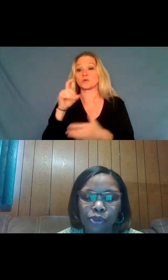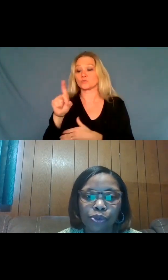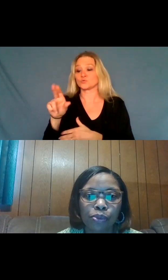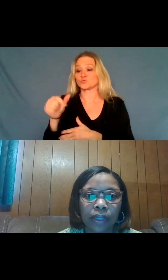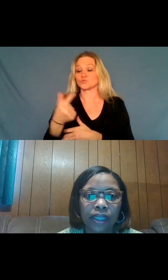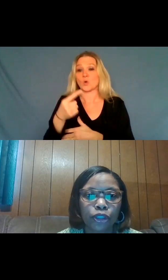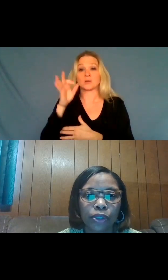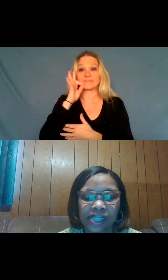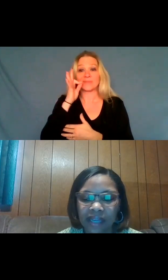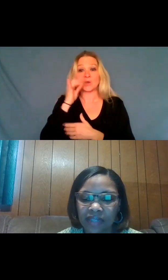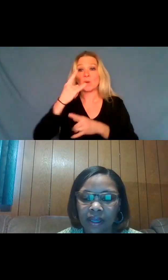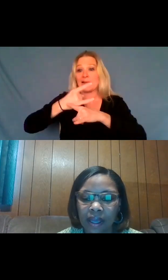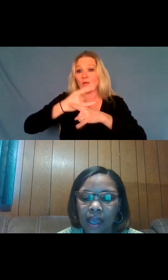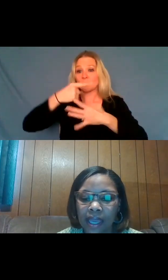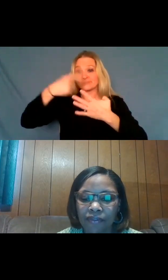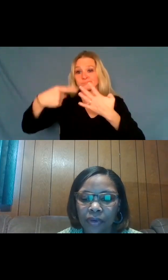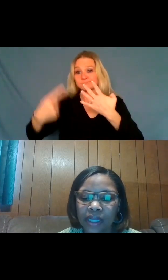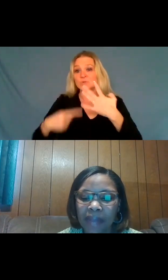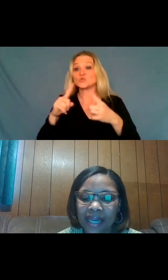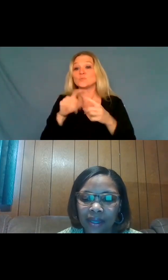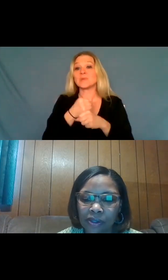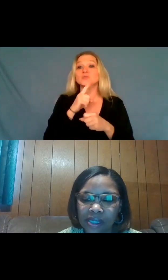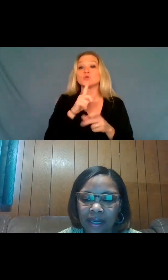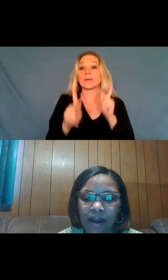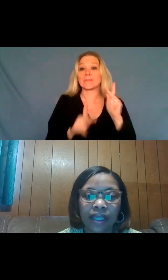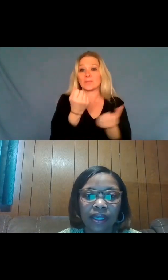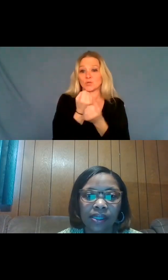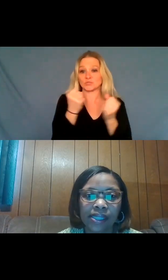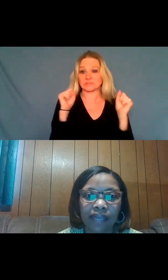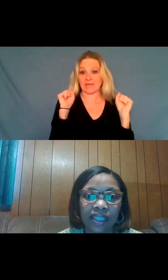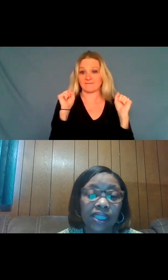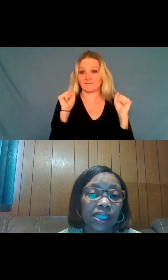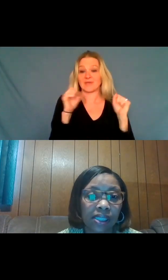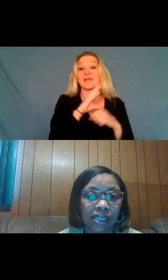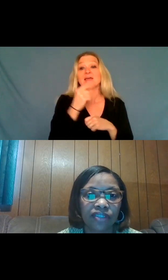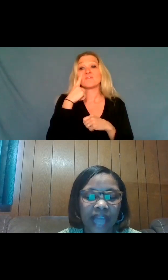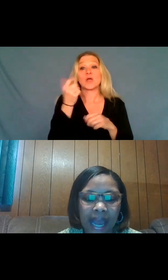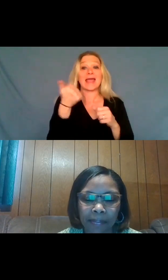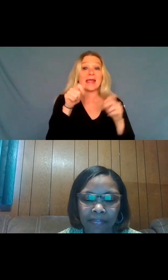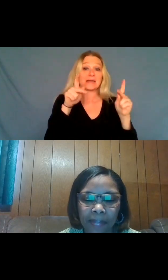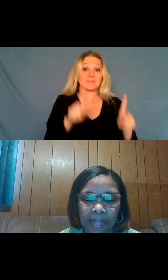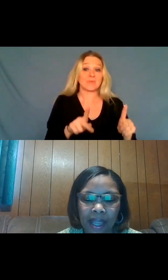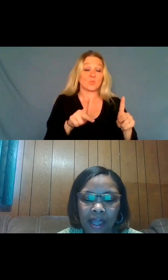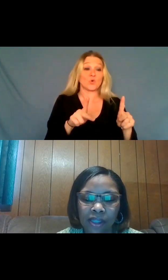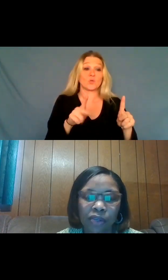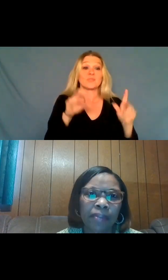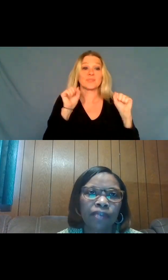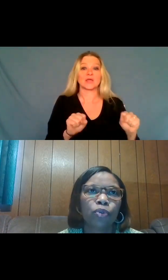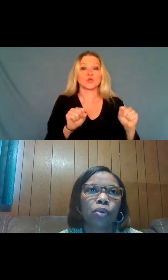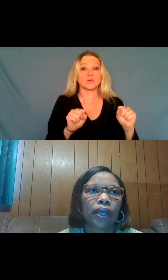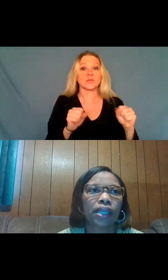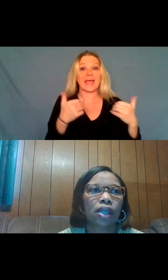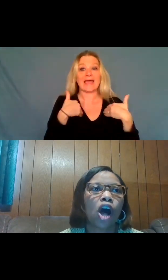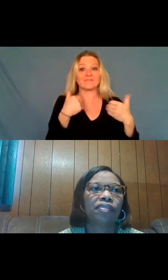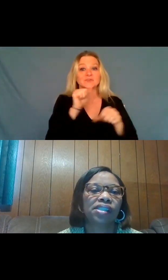order to ensure safety, and for anybody else that are in a safety sensitive job. So maybe if you